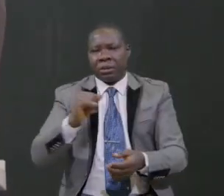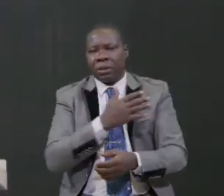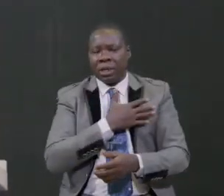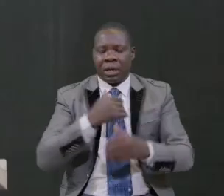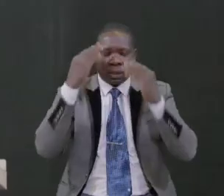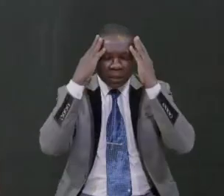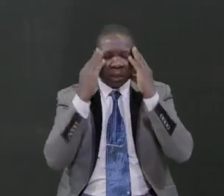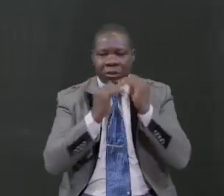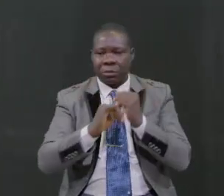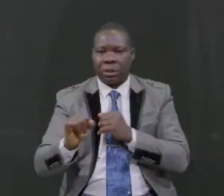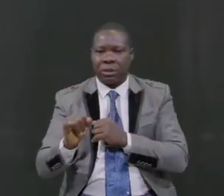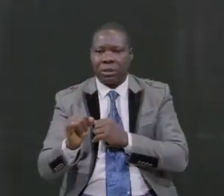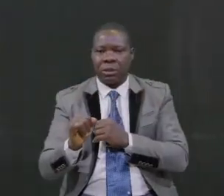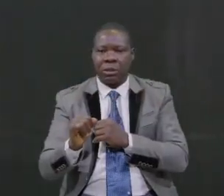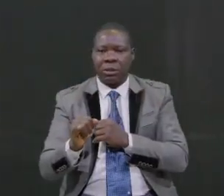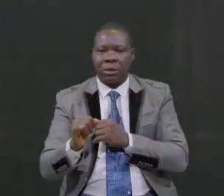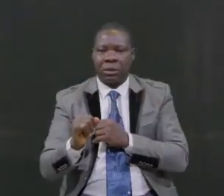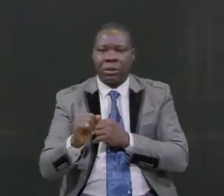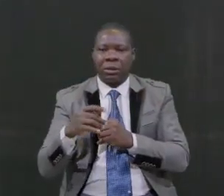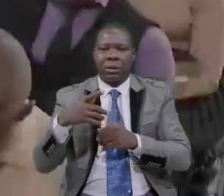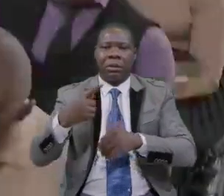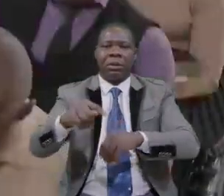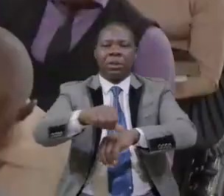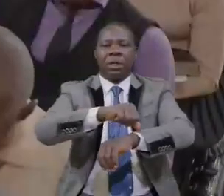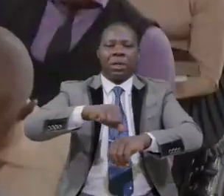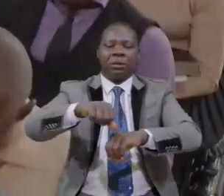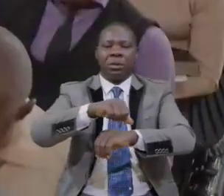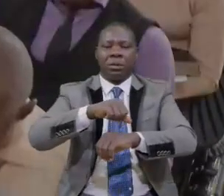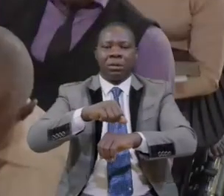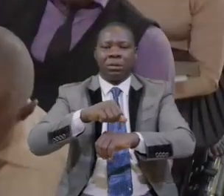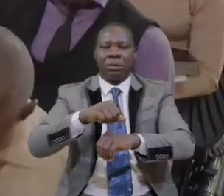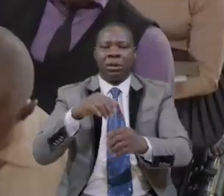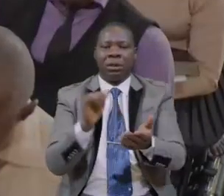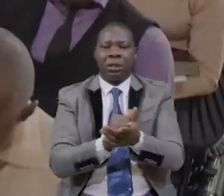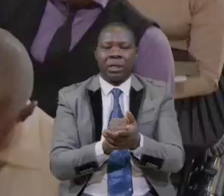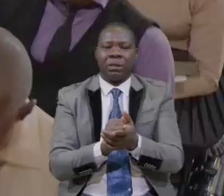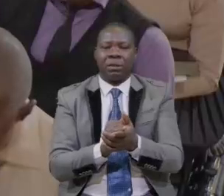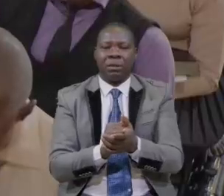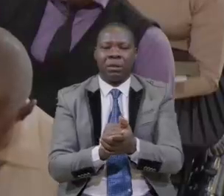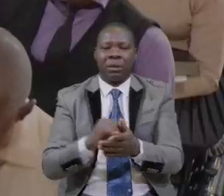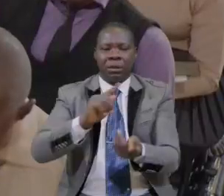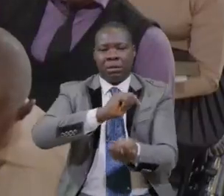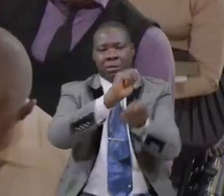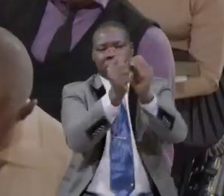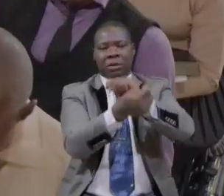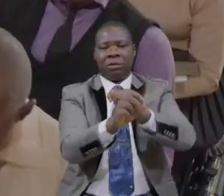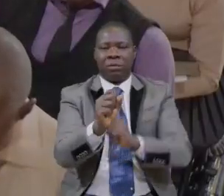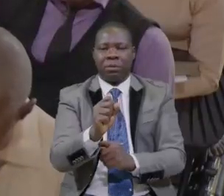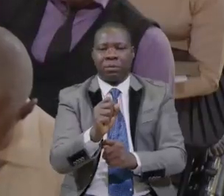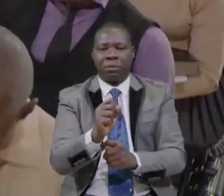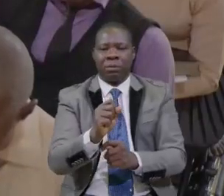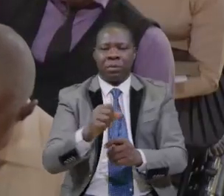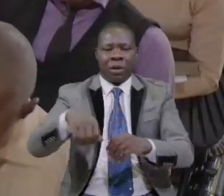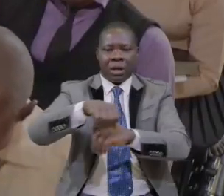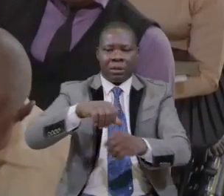experiencing the anointing that transforms. Anointing that transforms you